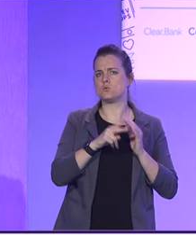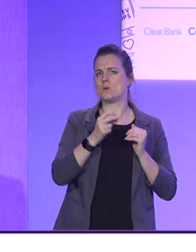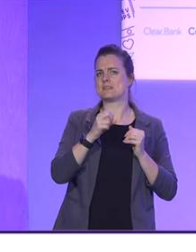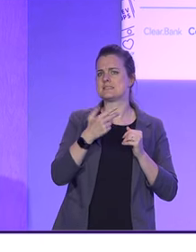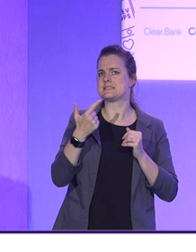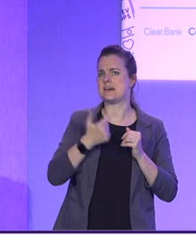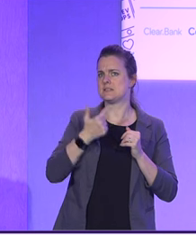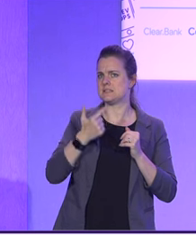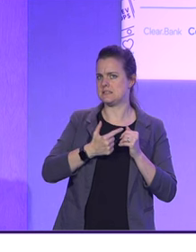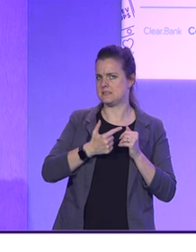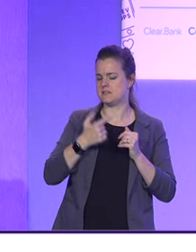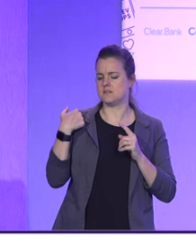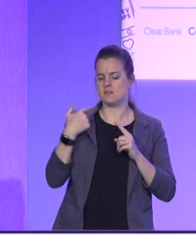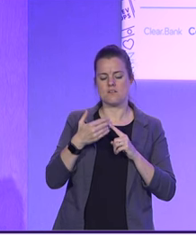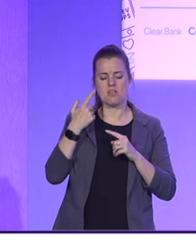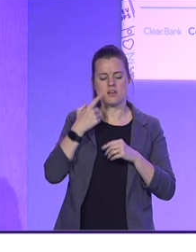2017. I think we